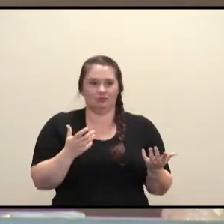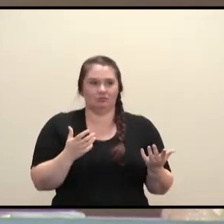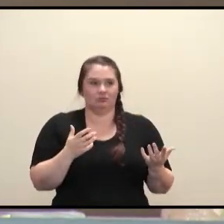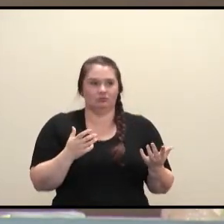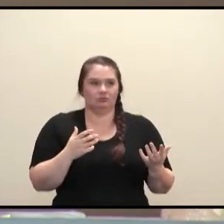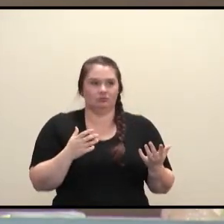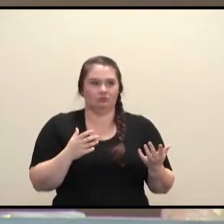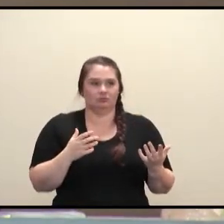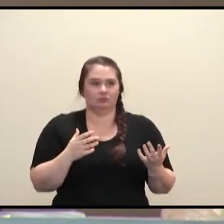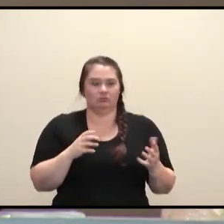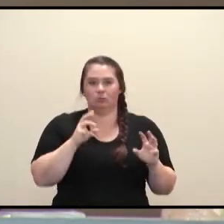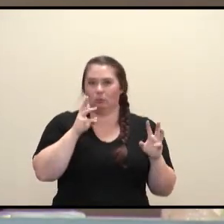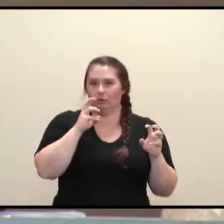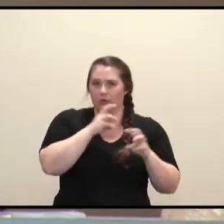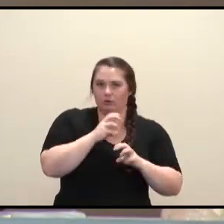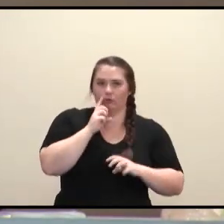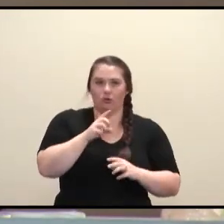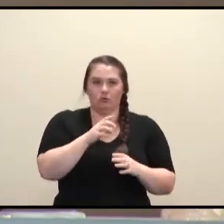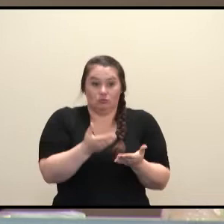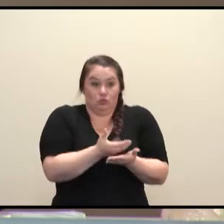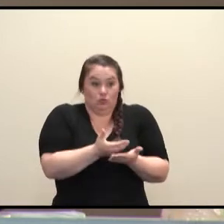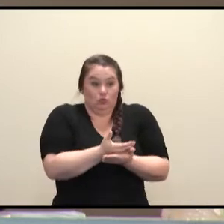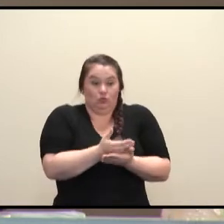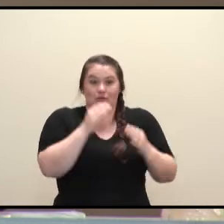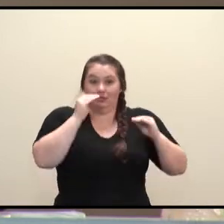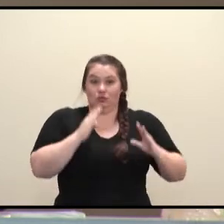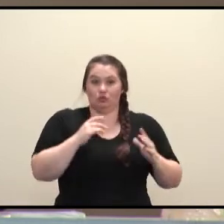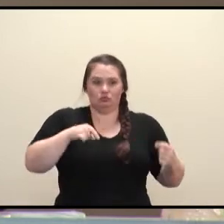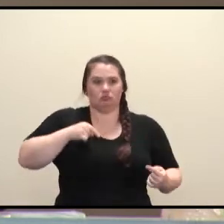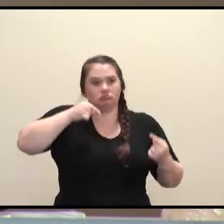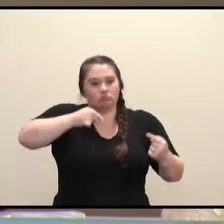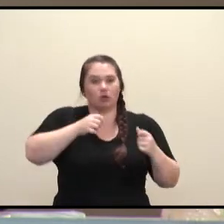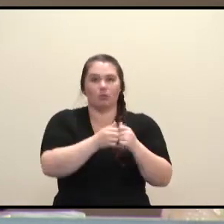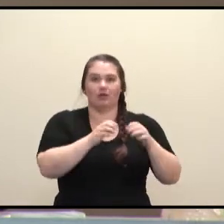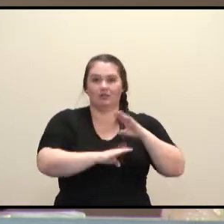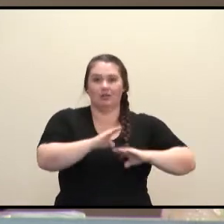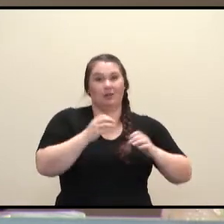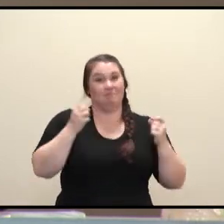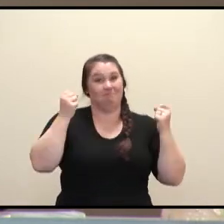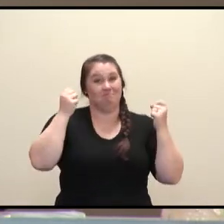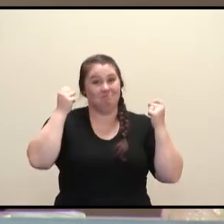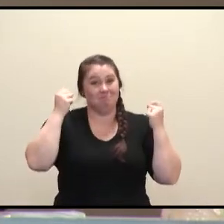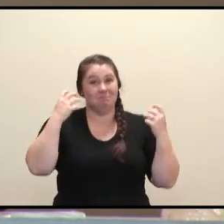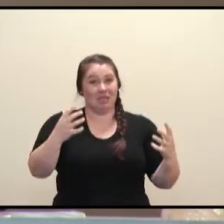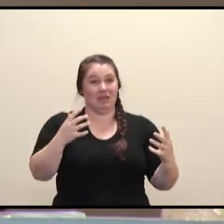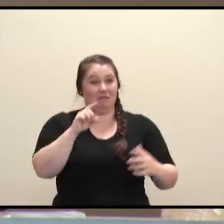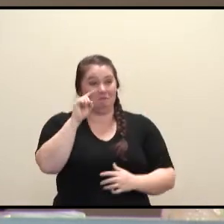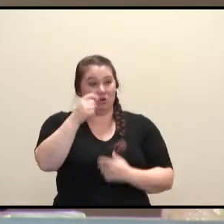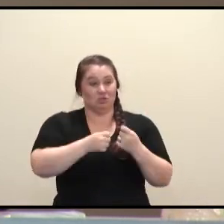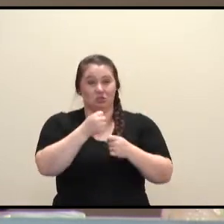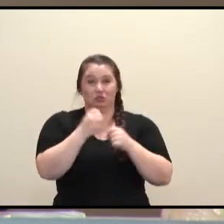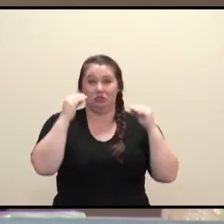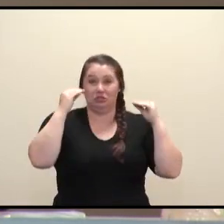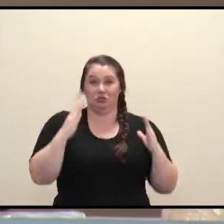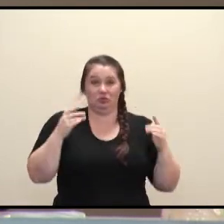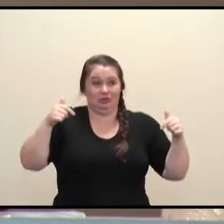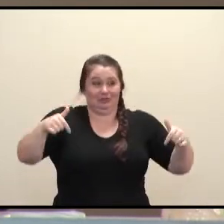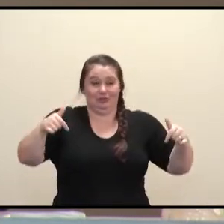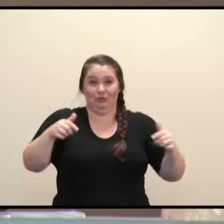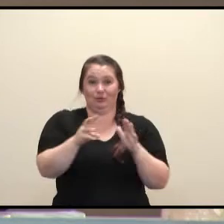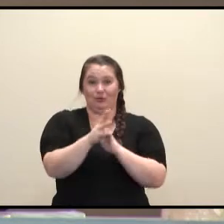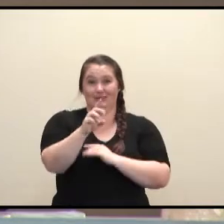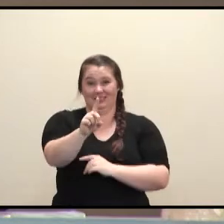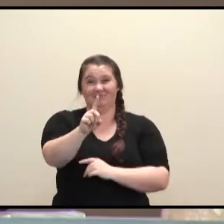with classroom management and behavior, and we have a lot of new teachers in Waco ISD, and you'll hear a little bit more about that